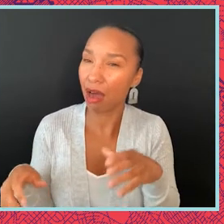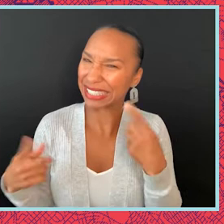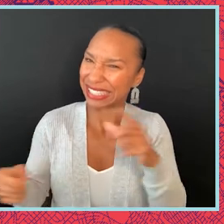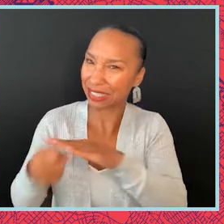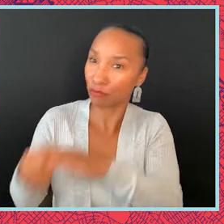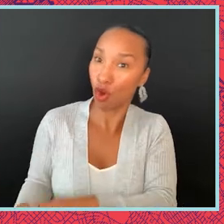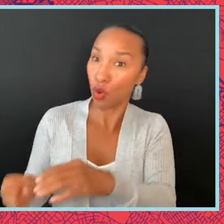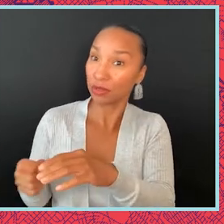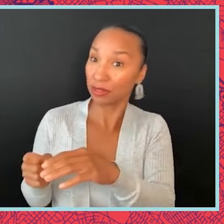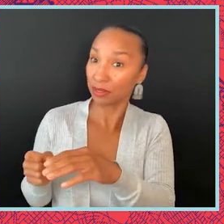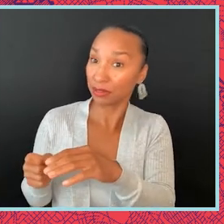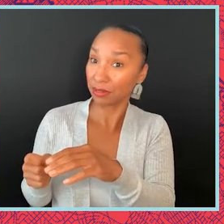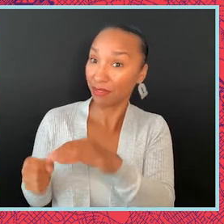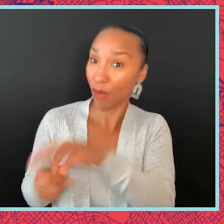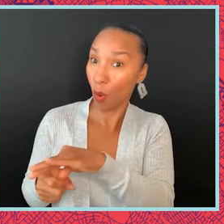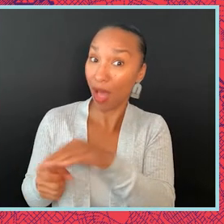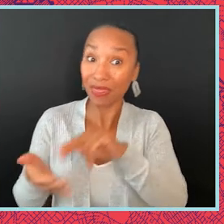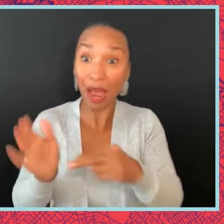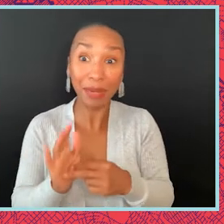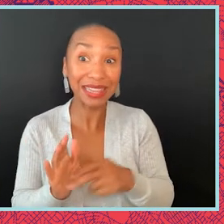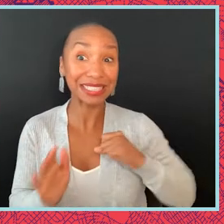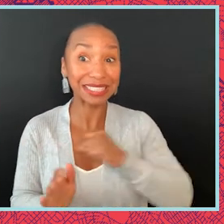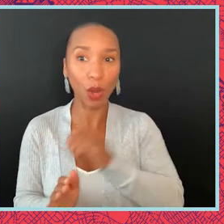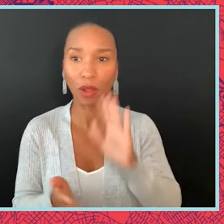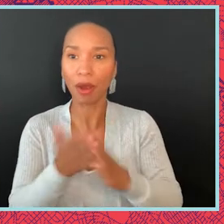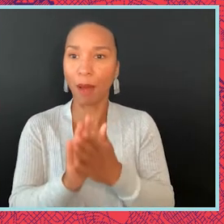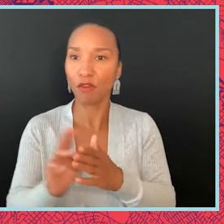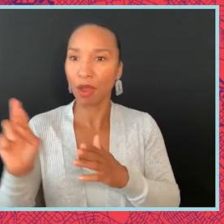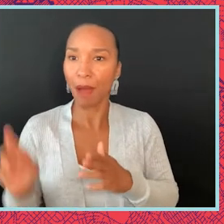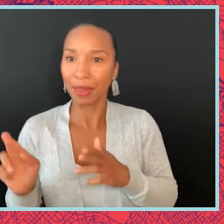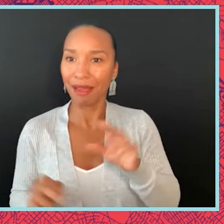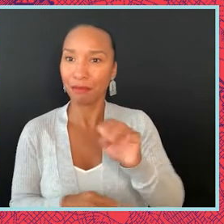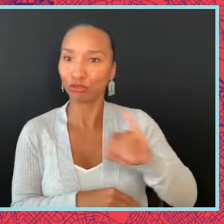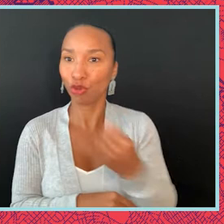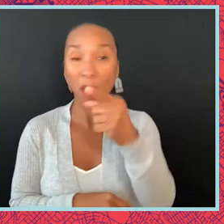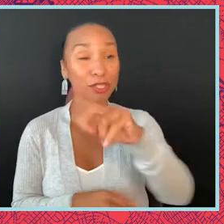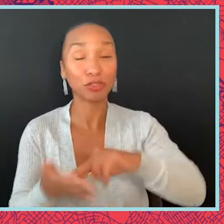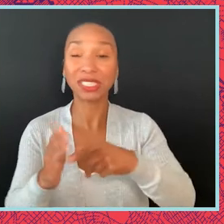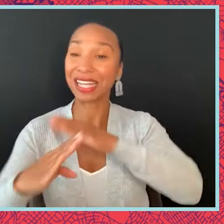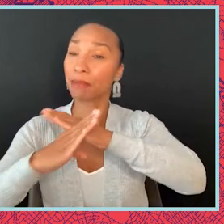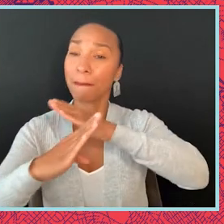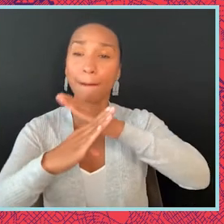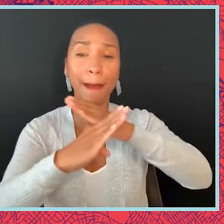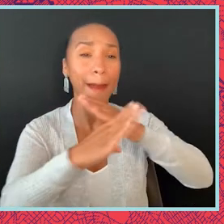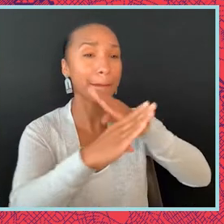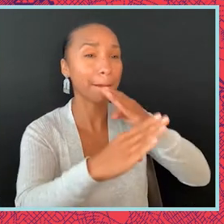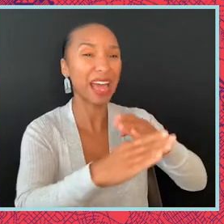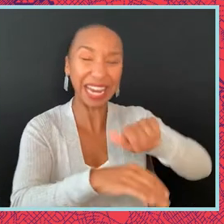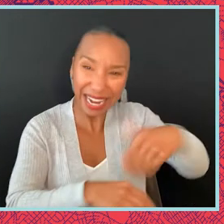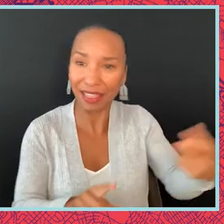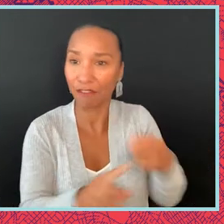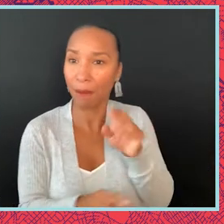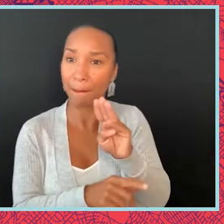We would be looking at a Senate that had a Republican majority and the ability to stop pretty much anything put forward in the